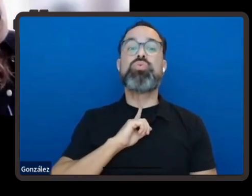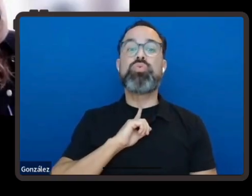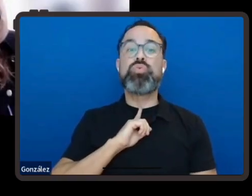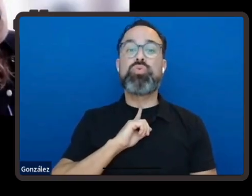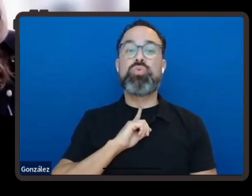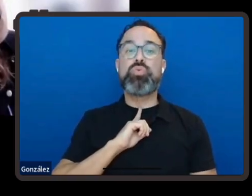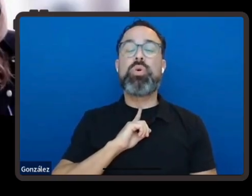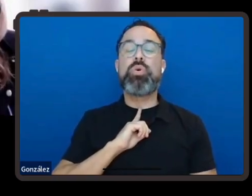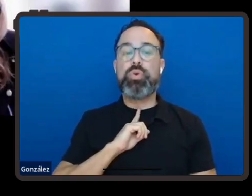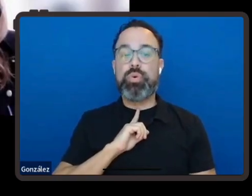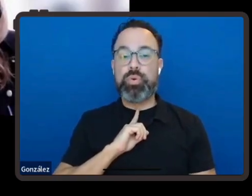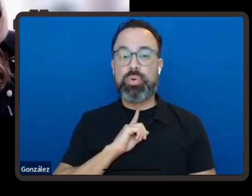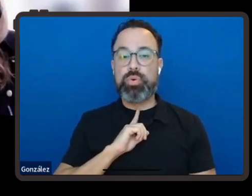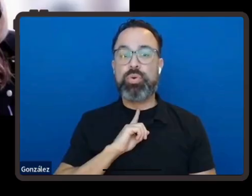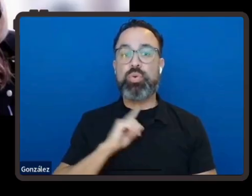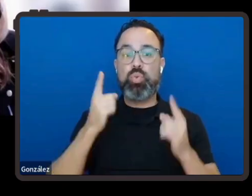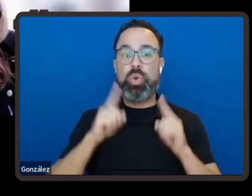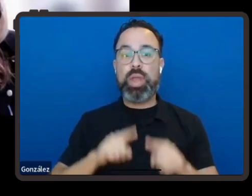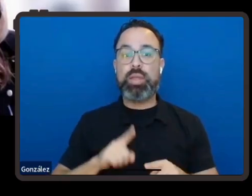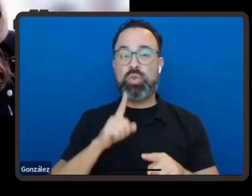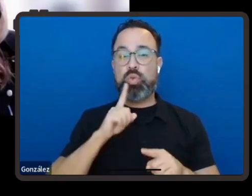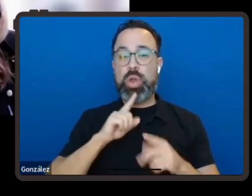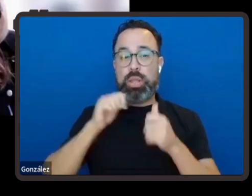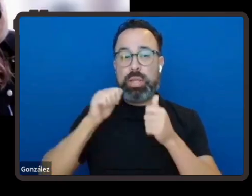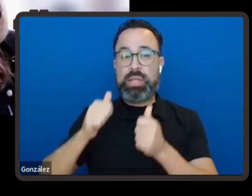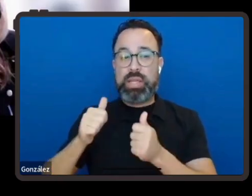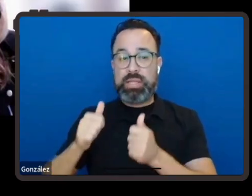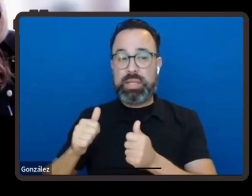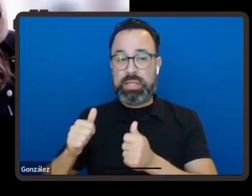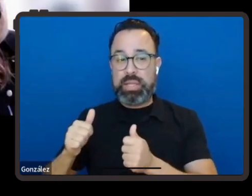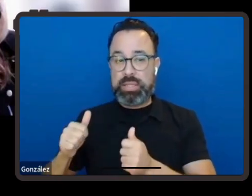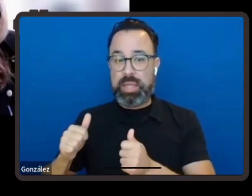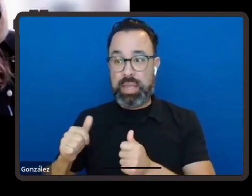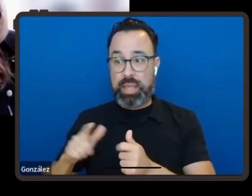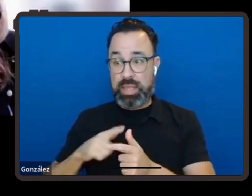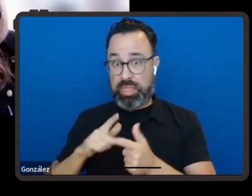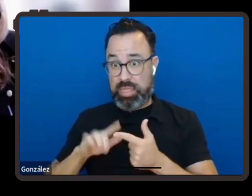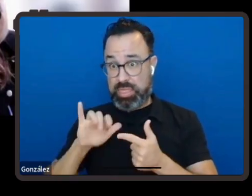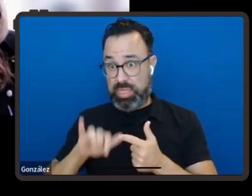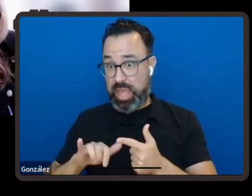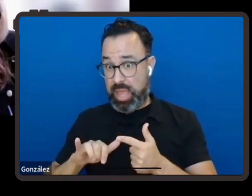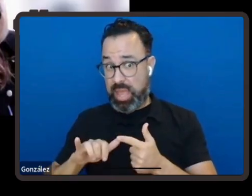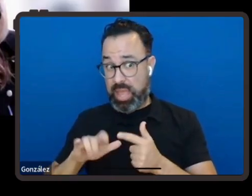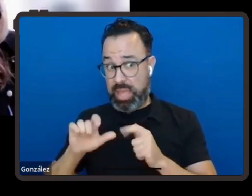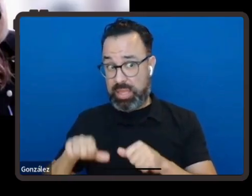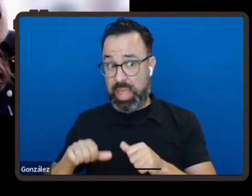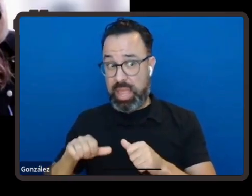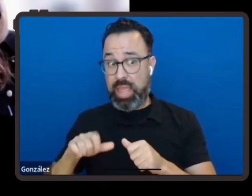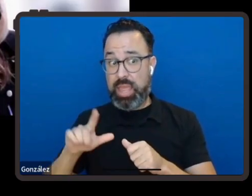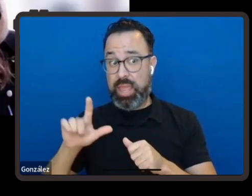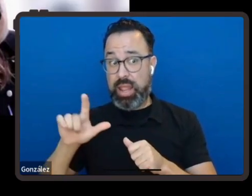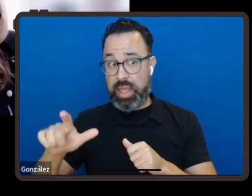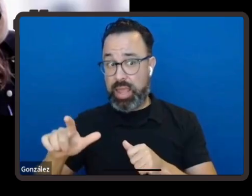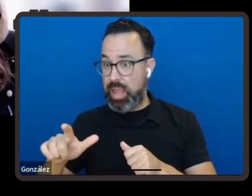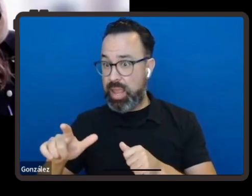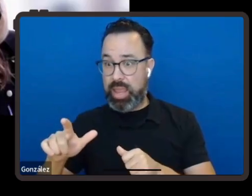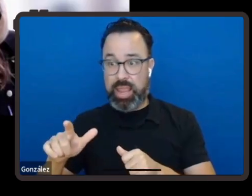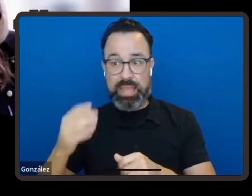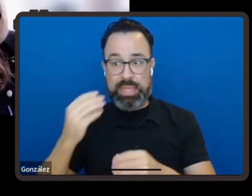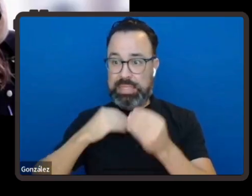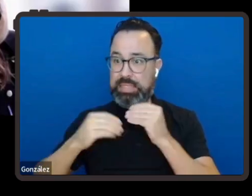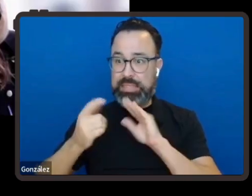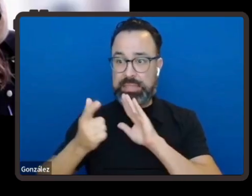deterioration sometimes lead to the impossibility of eating, even mixed orally and